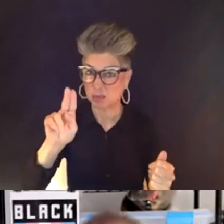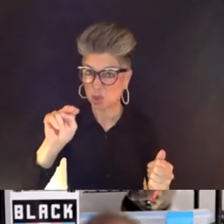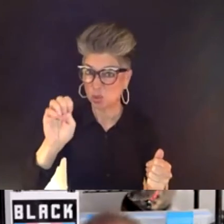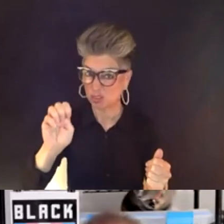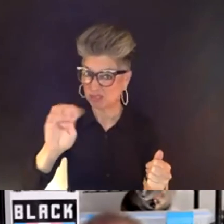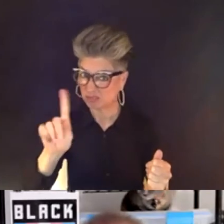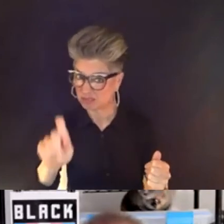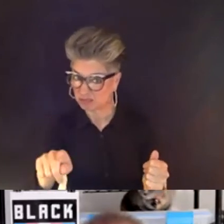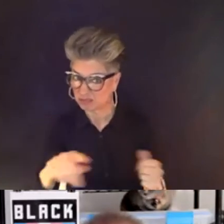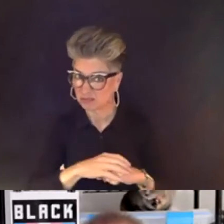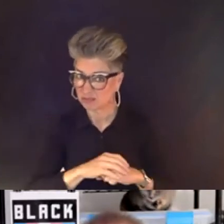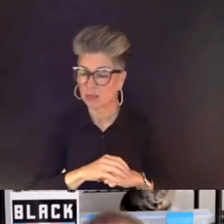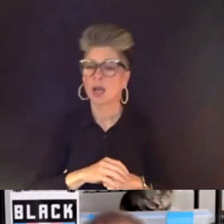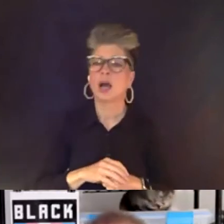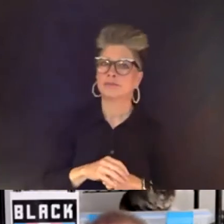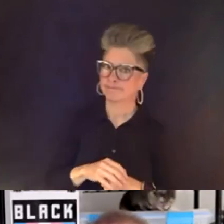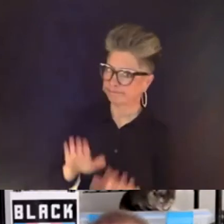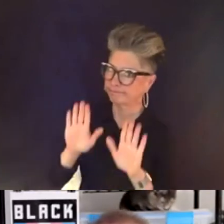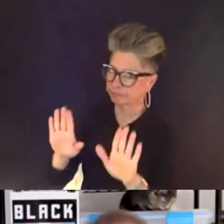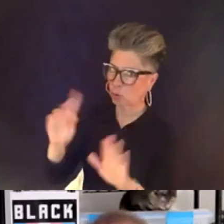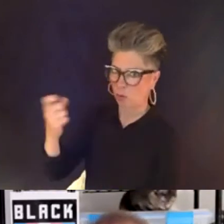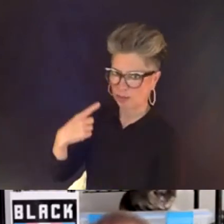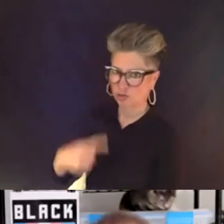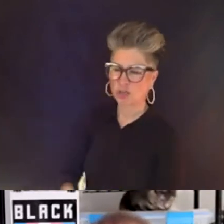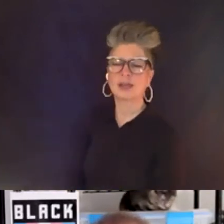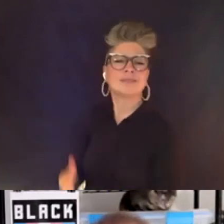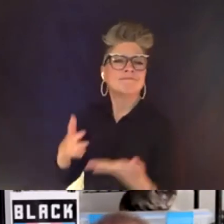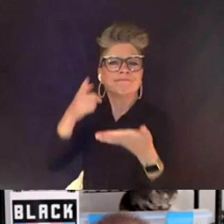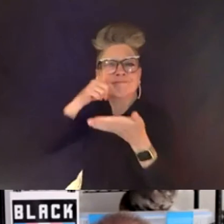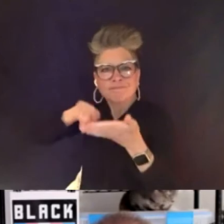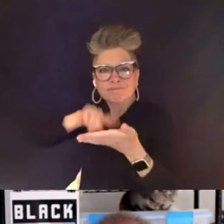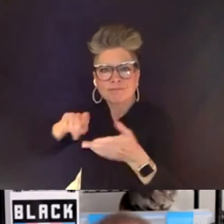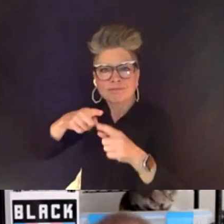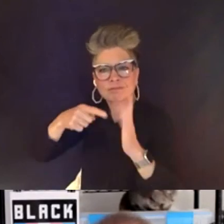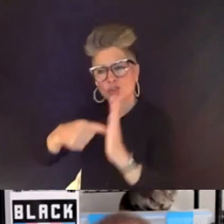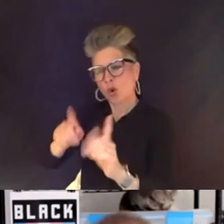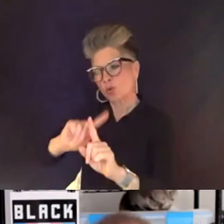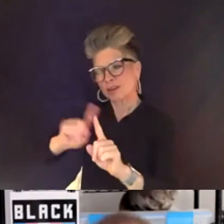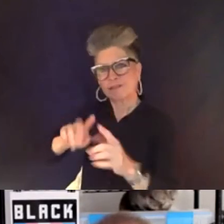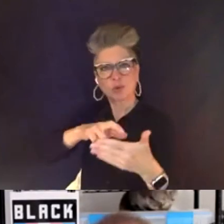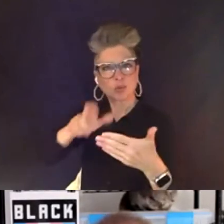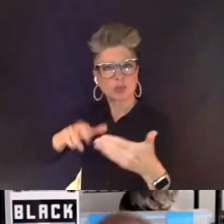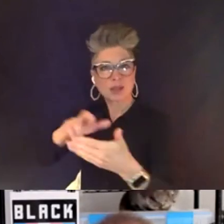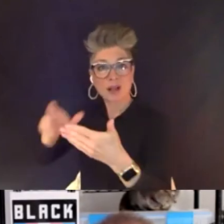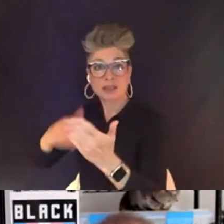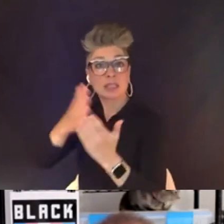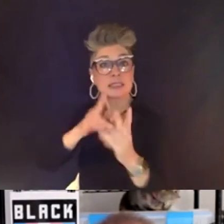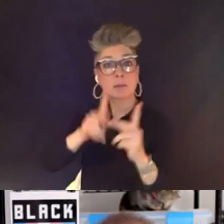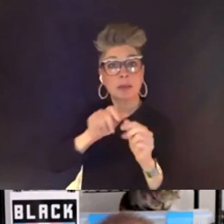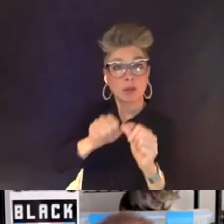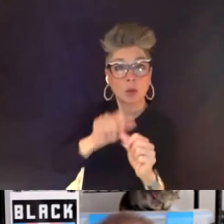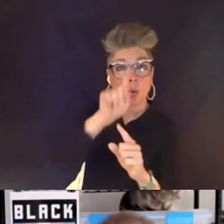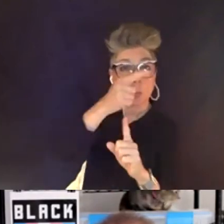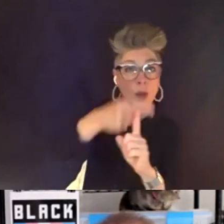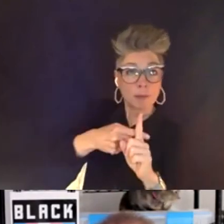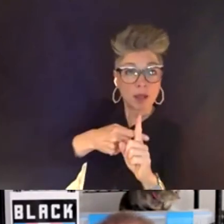So the studies that have come out have varying results. So people may carry those antibodies for 1 month, 3 months, 6 months.